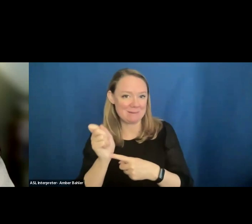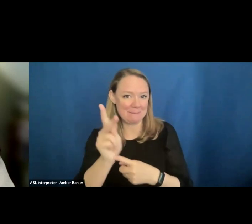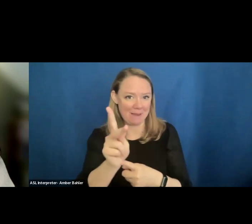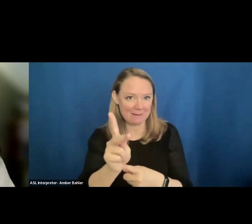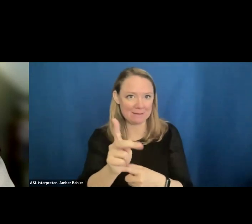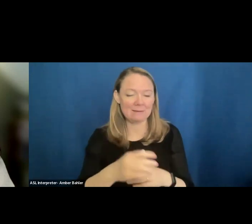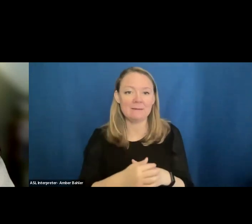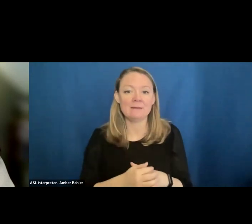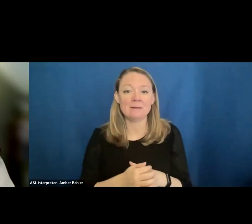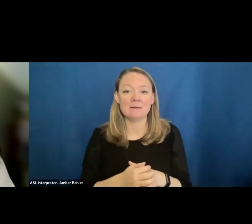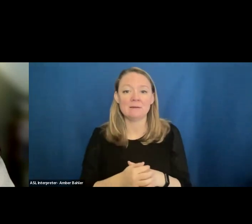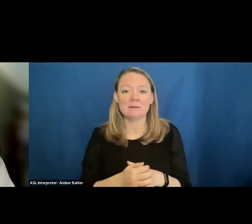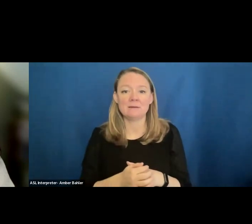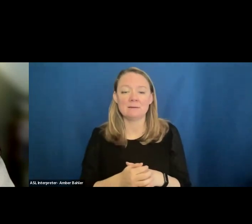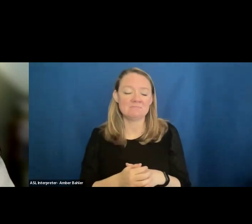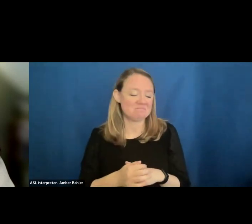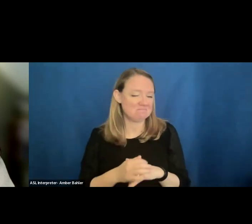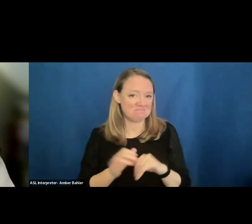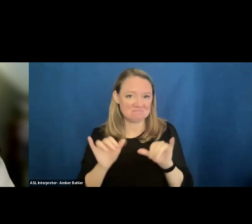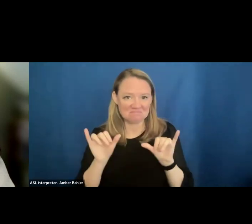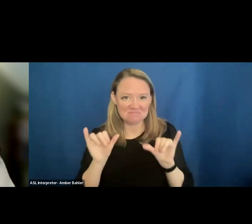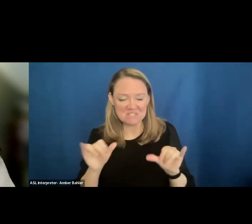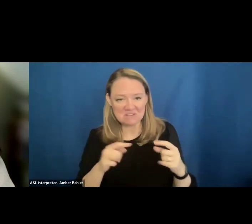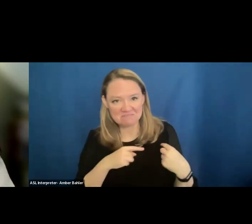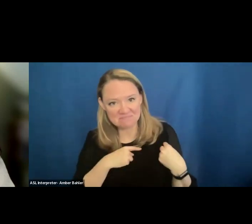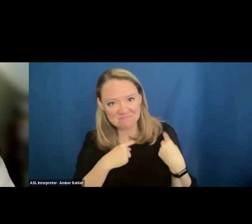As ever, it is such a privilege to be with you.